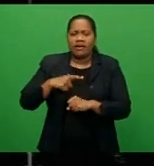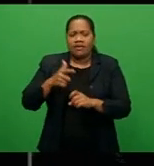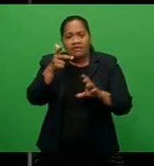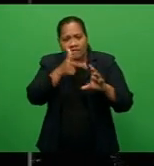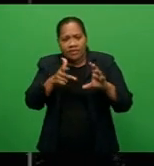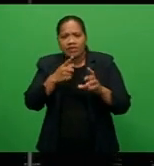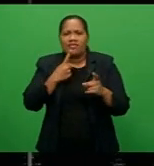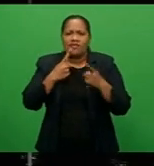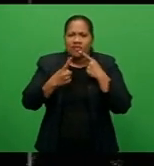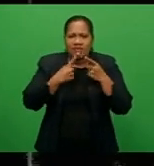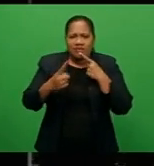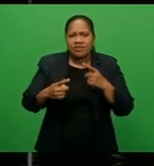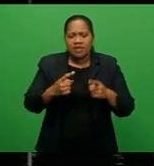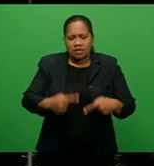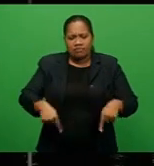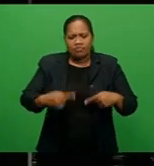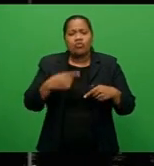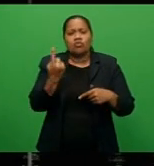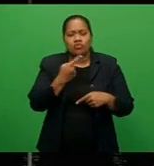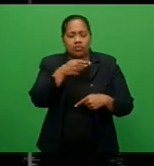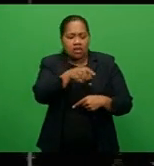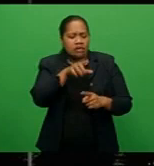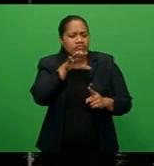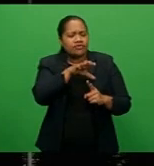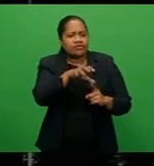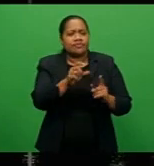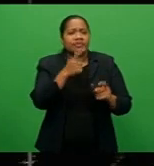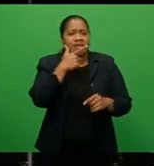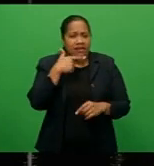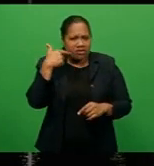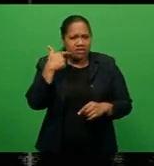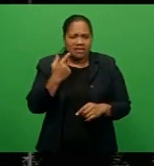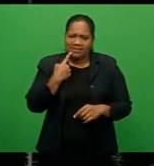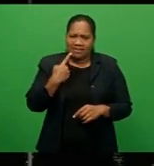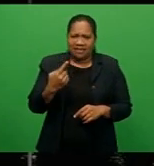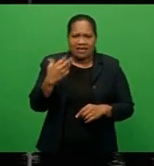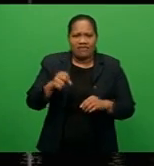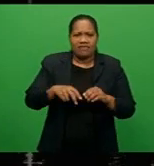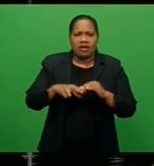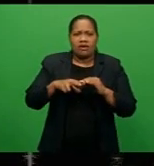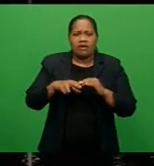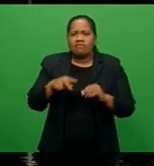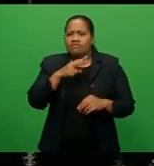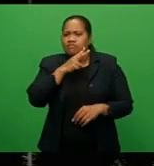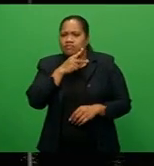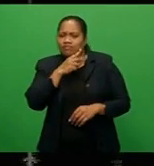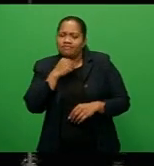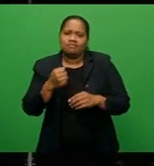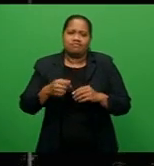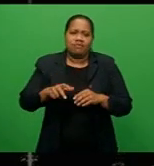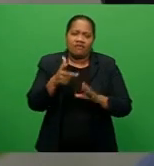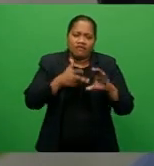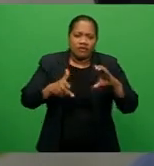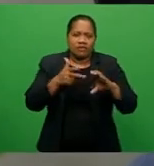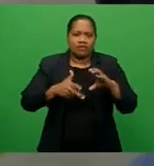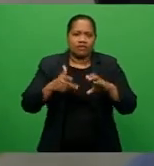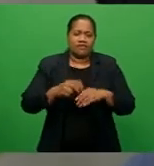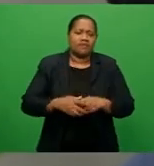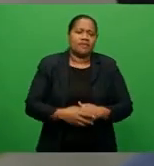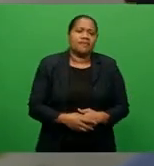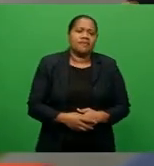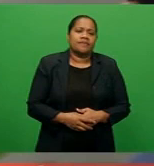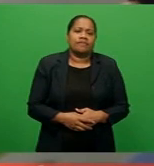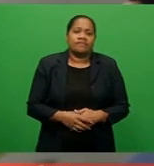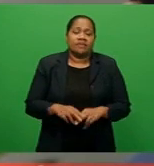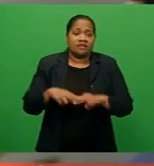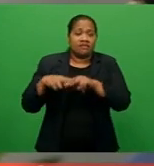MP Lenora Ngerengere-Tambua, claiming to have a pornographic video of her. Edwin Nund reports. Fiji First